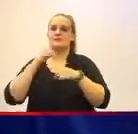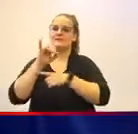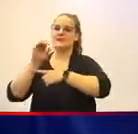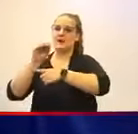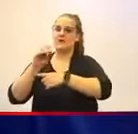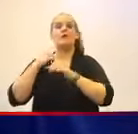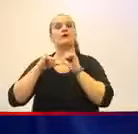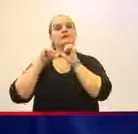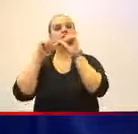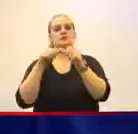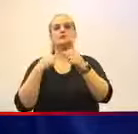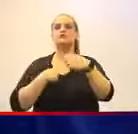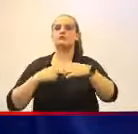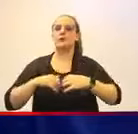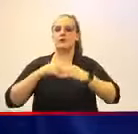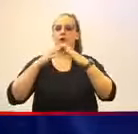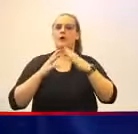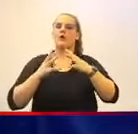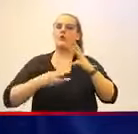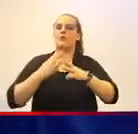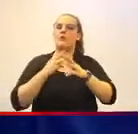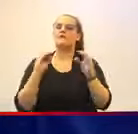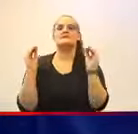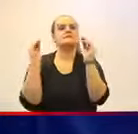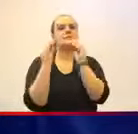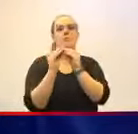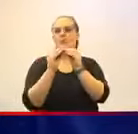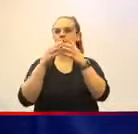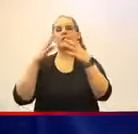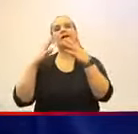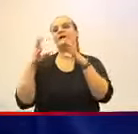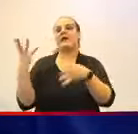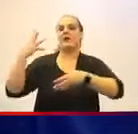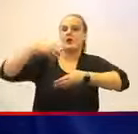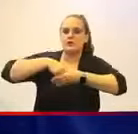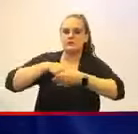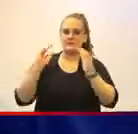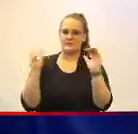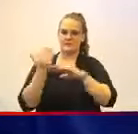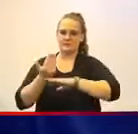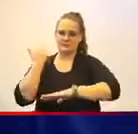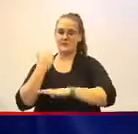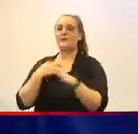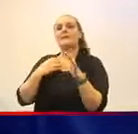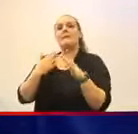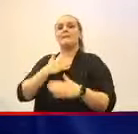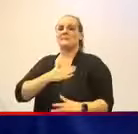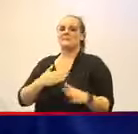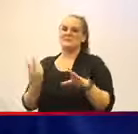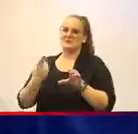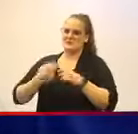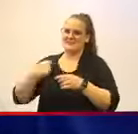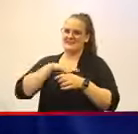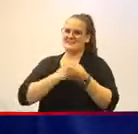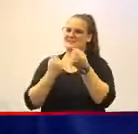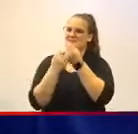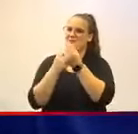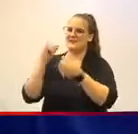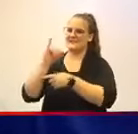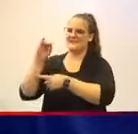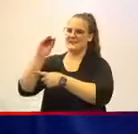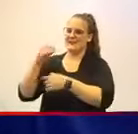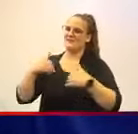inclusive and equitable than ever before. Please join Marlon and myself in supporting Inside Out Youth Services as they